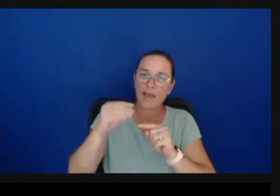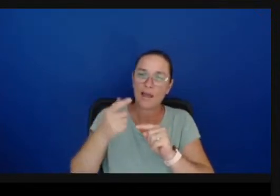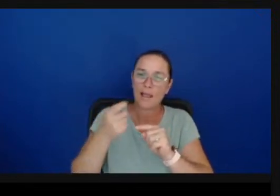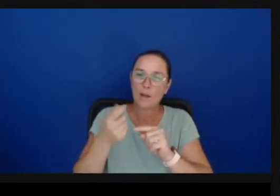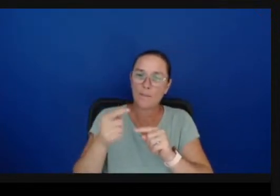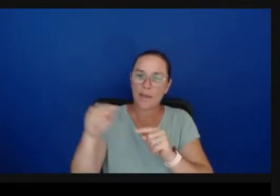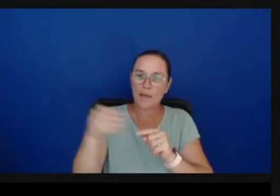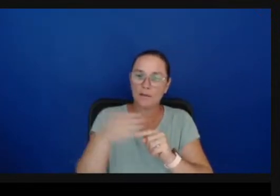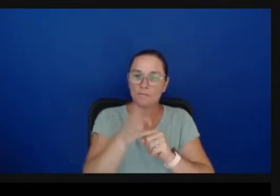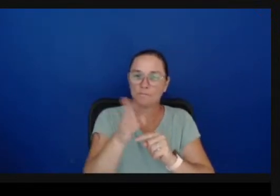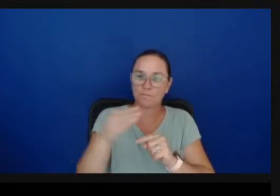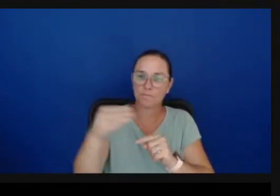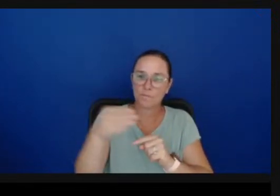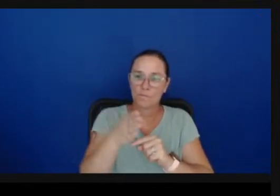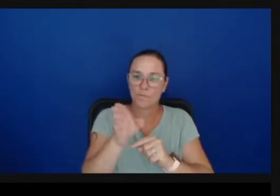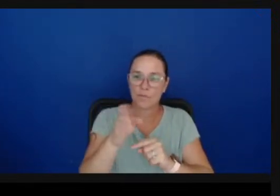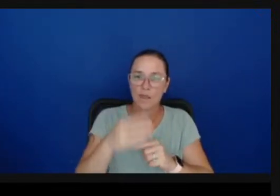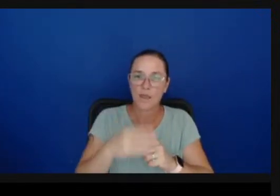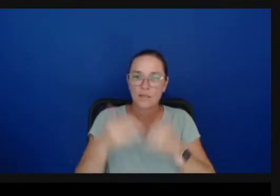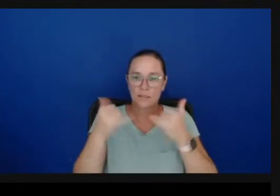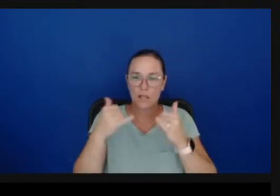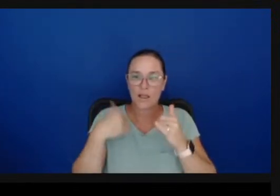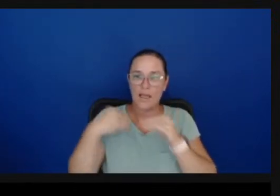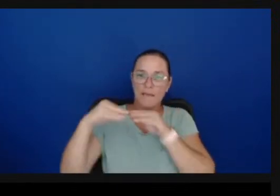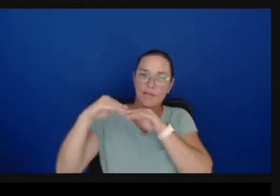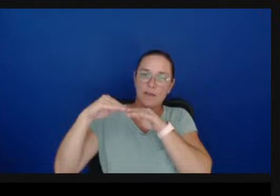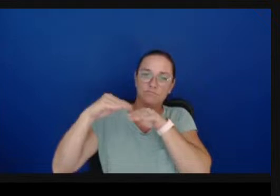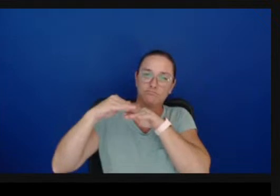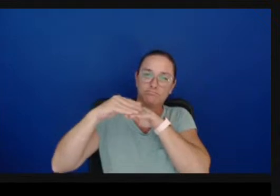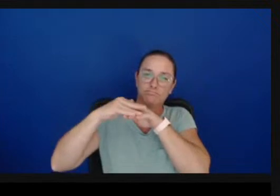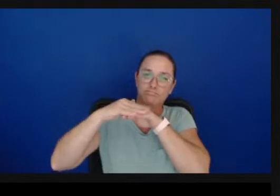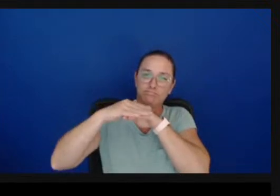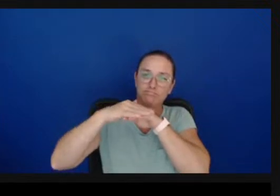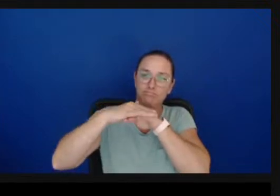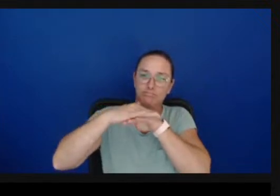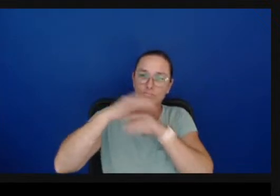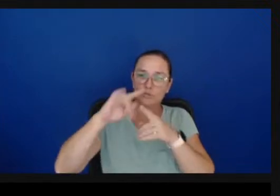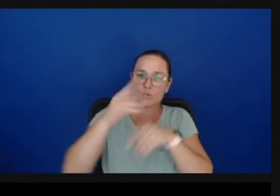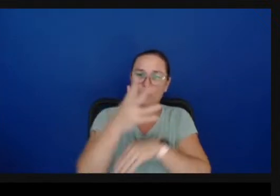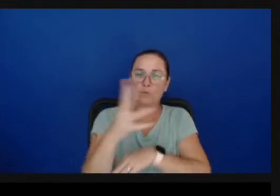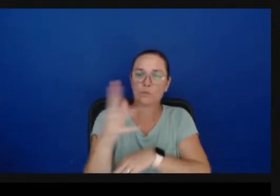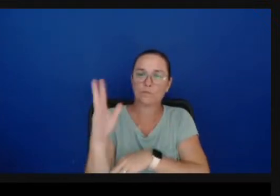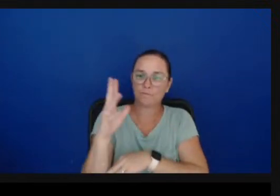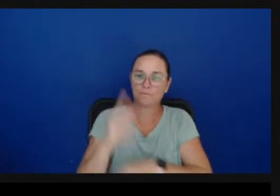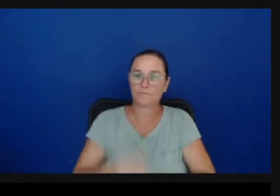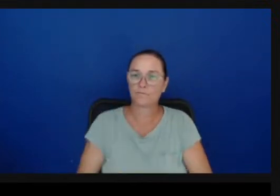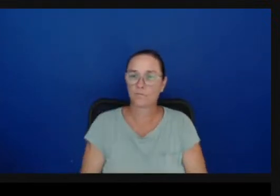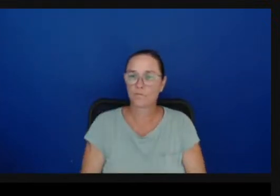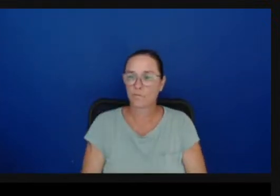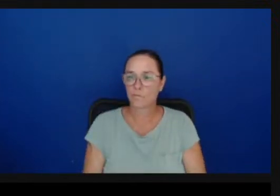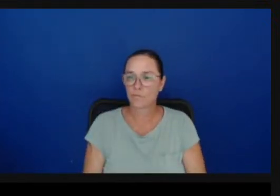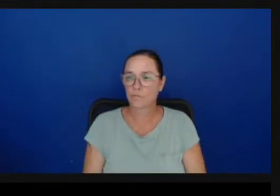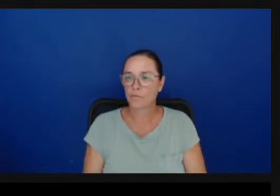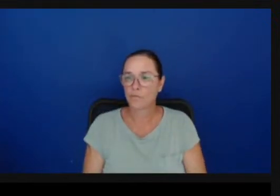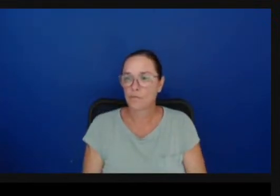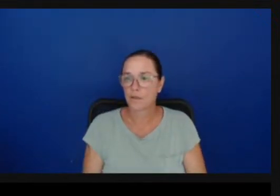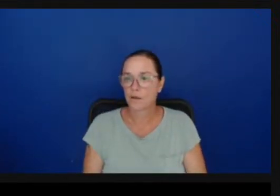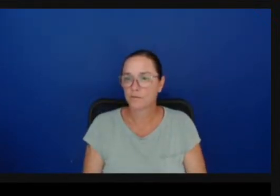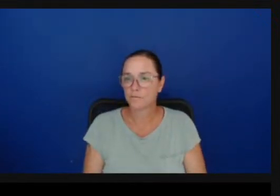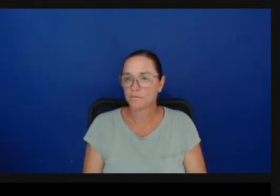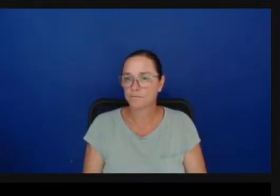this margin where there's still lava flows leaking onto some brush growing in a tephra, that margin of the crater.